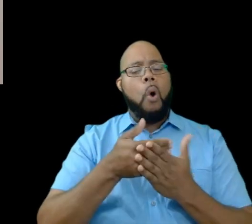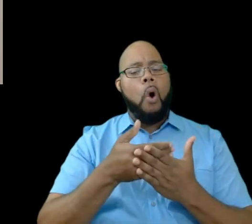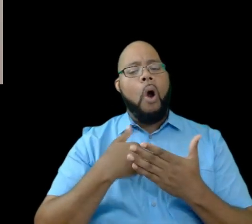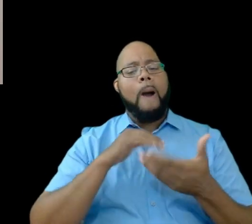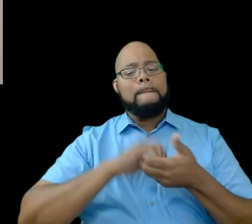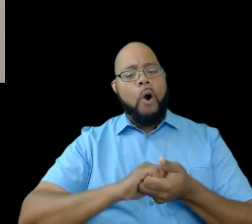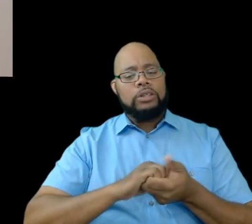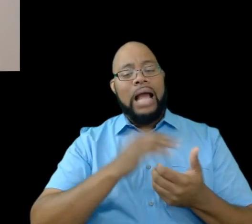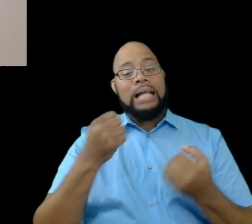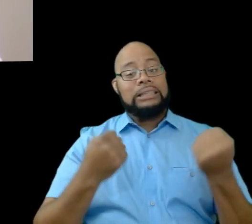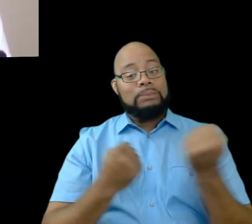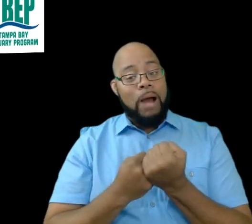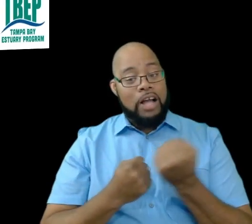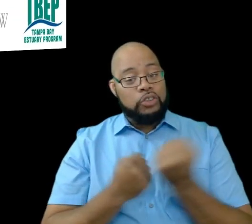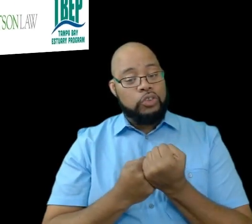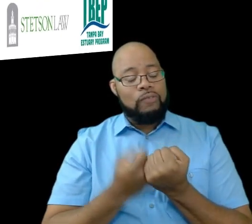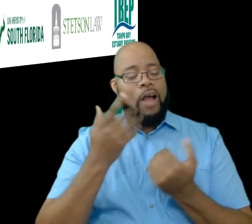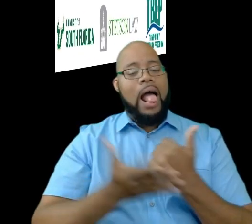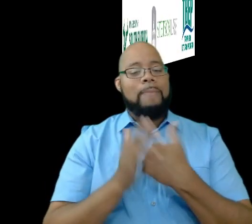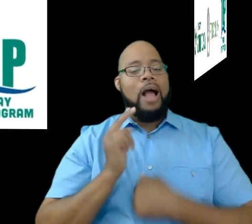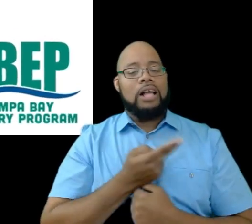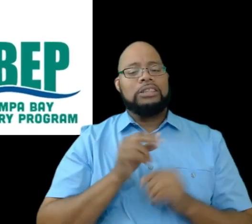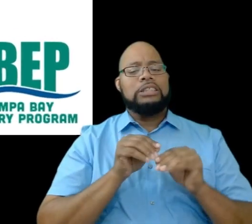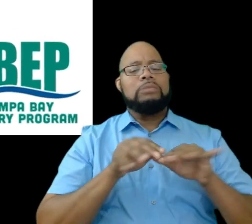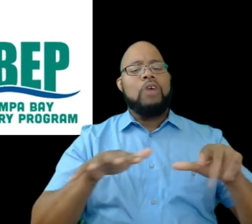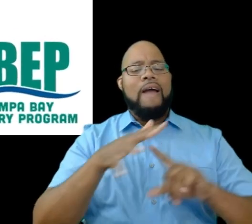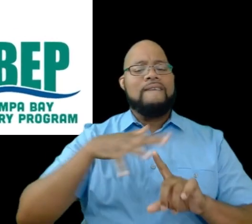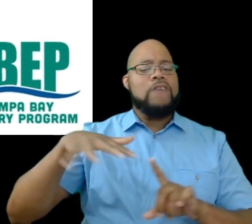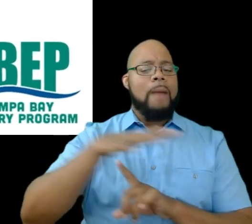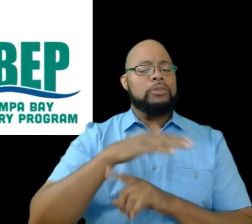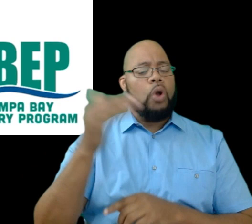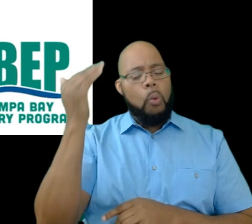take a moment to thank all of our partners and sponsors